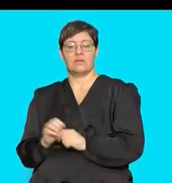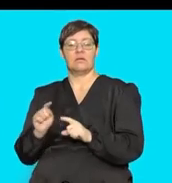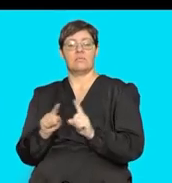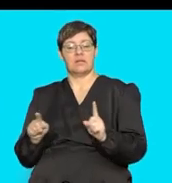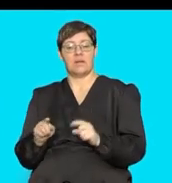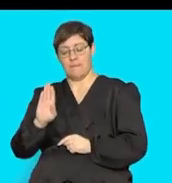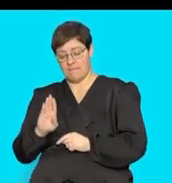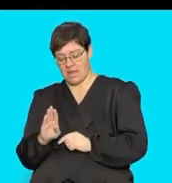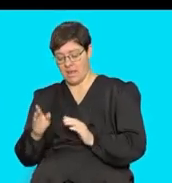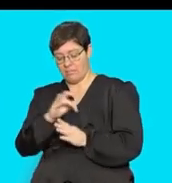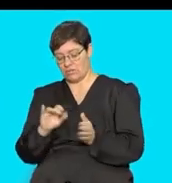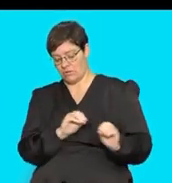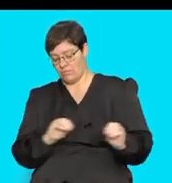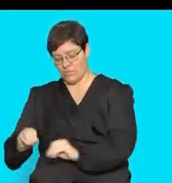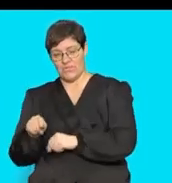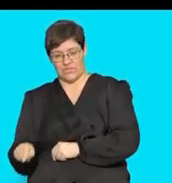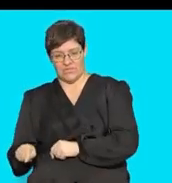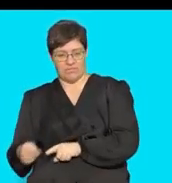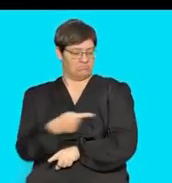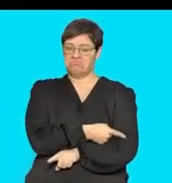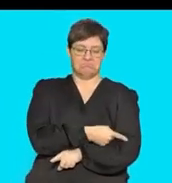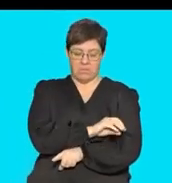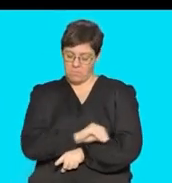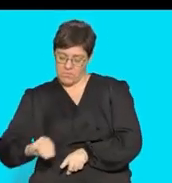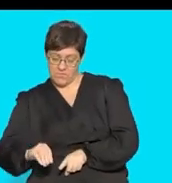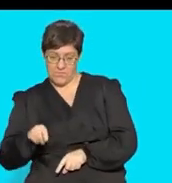with B being in this position instead of this one.